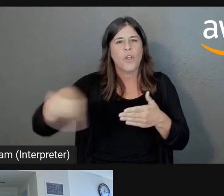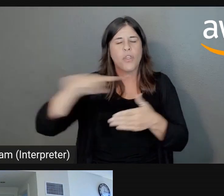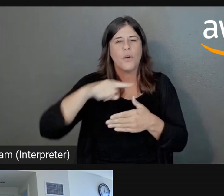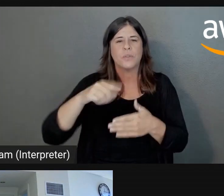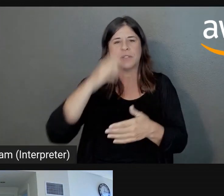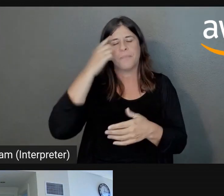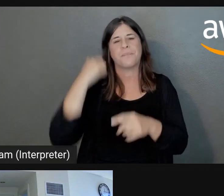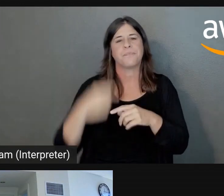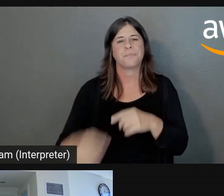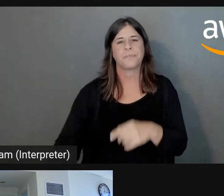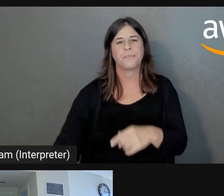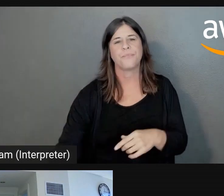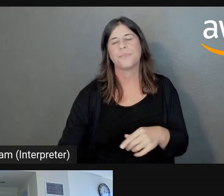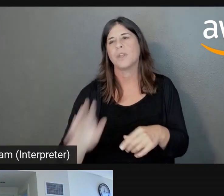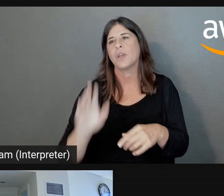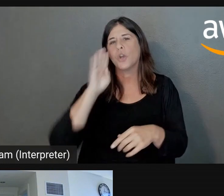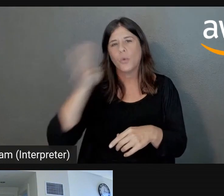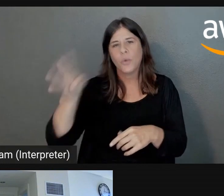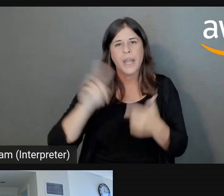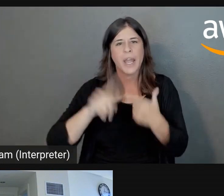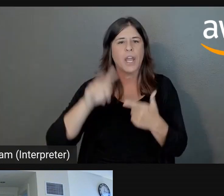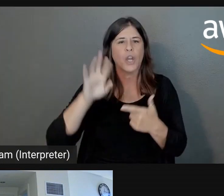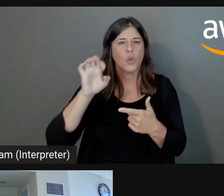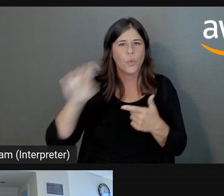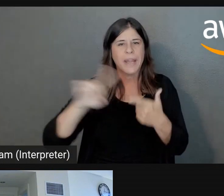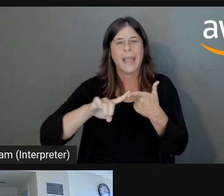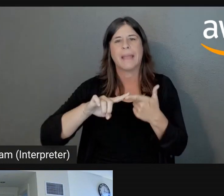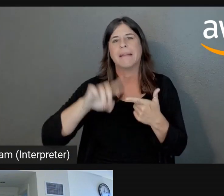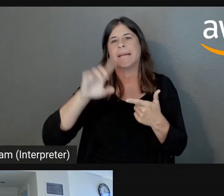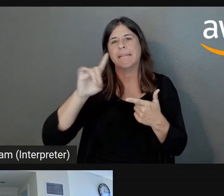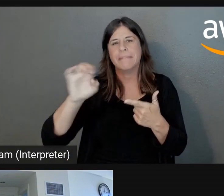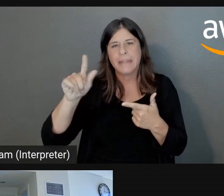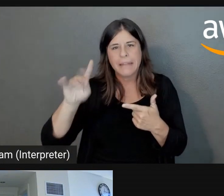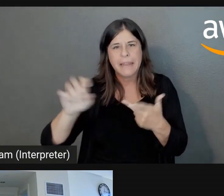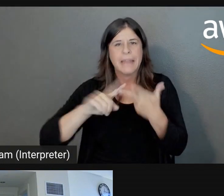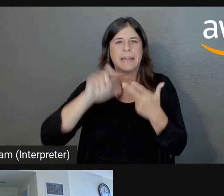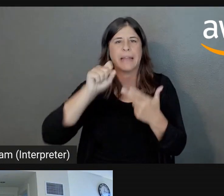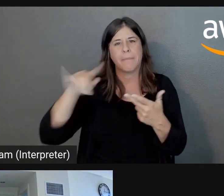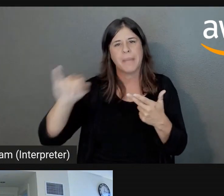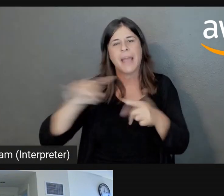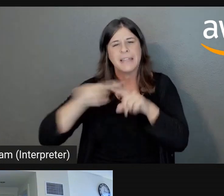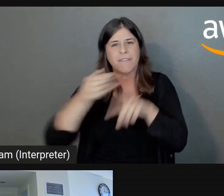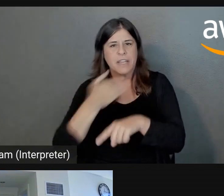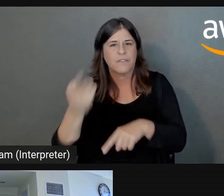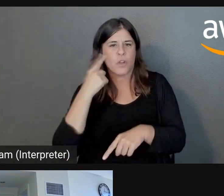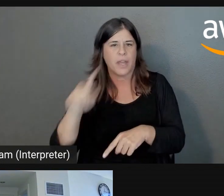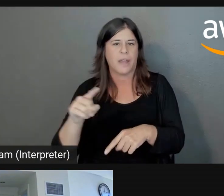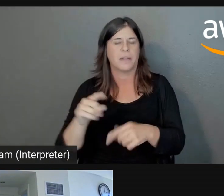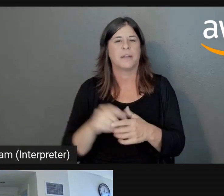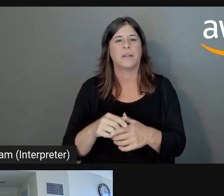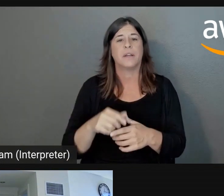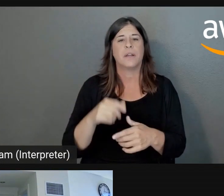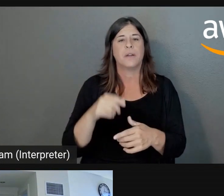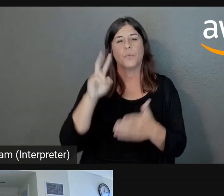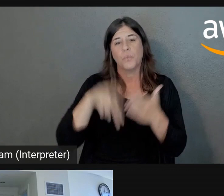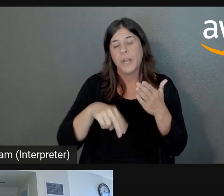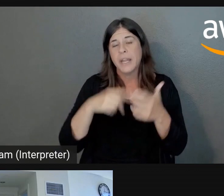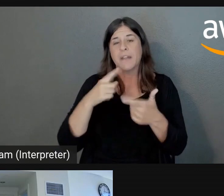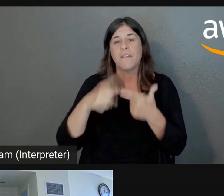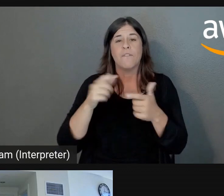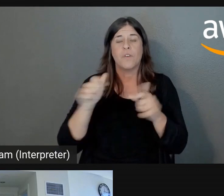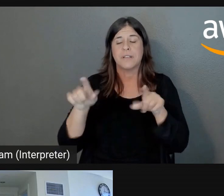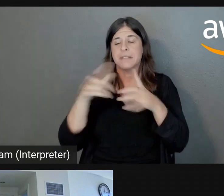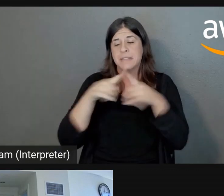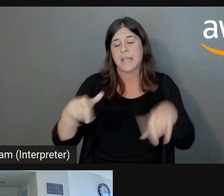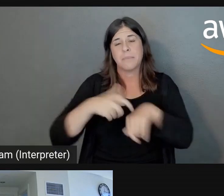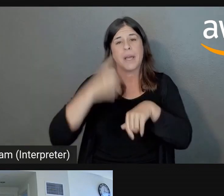resources using create, read, update, delete, and list APIs of Cloud Control. At the same time, with this launch, AWS partners